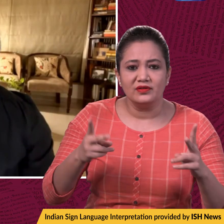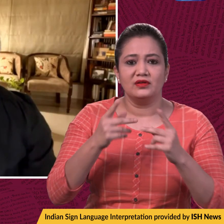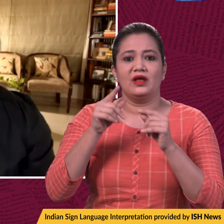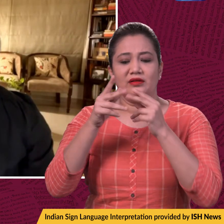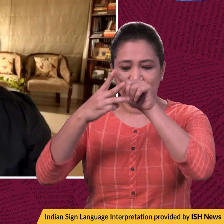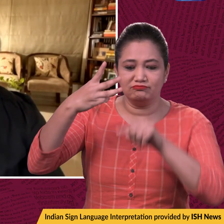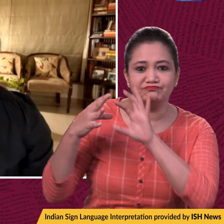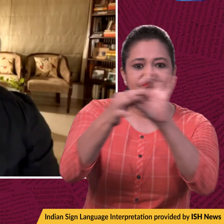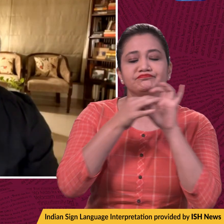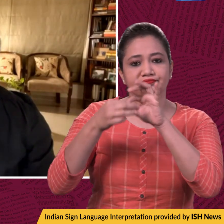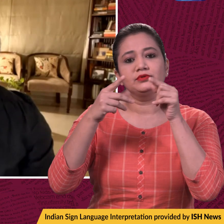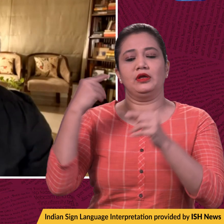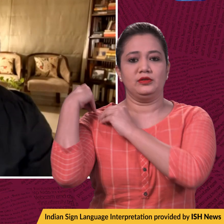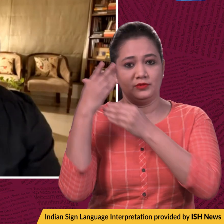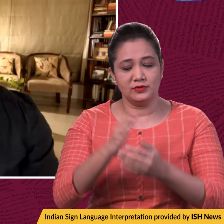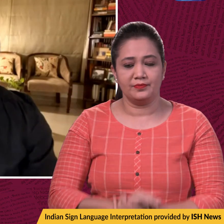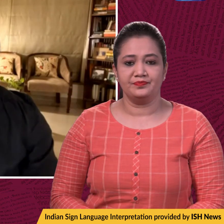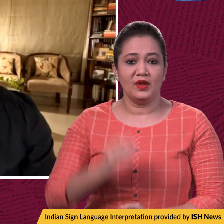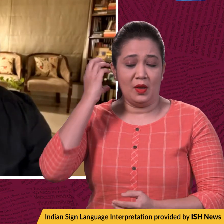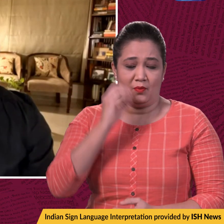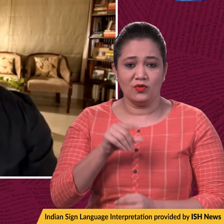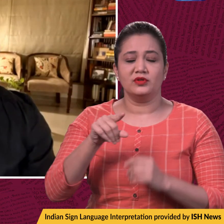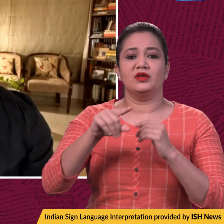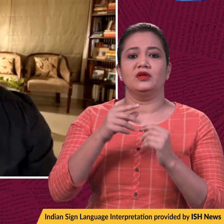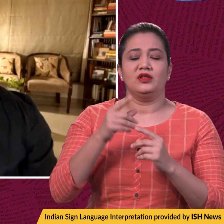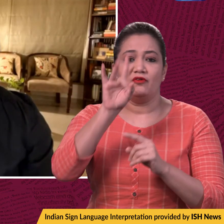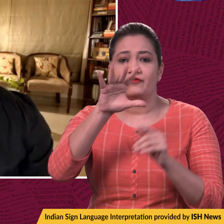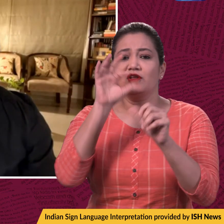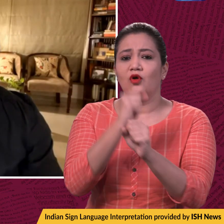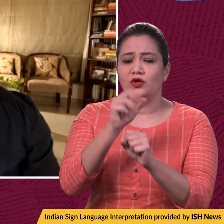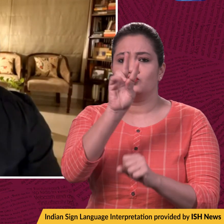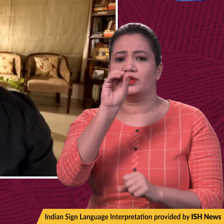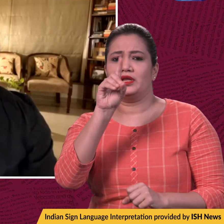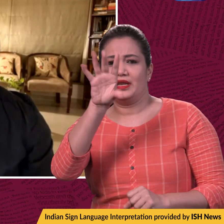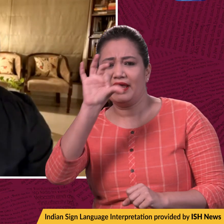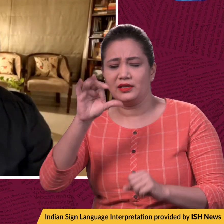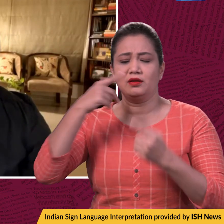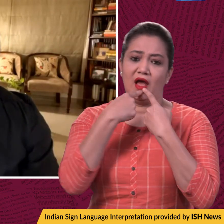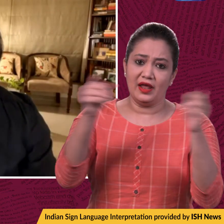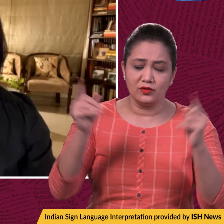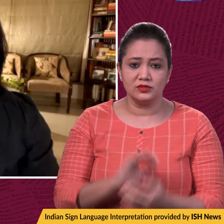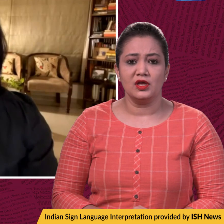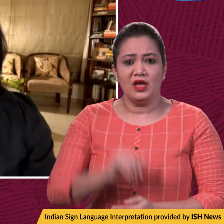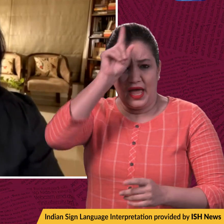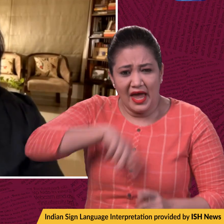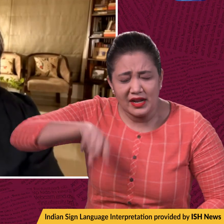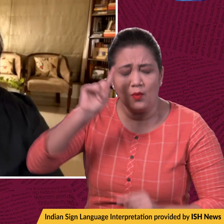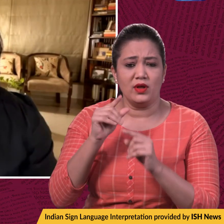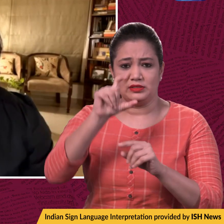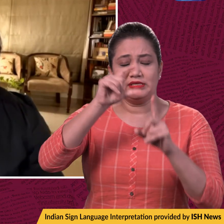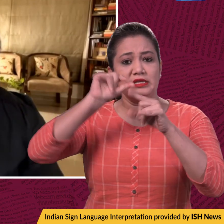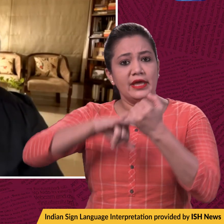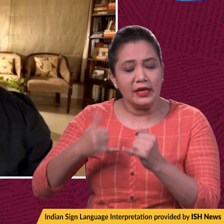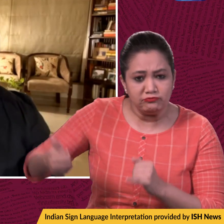Army, the Navy and the Air Force. Prime Minister Narendra Modi had on the 15th of August 2019 announced that India will have a Chief of